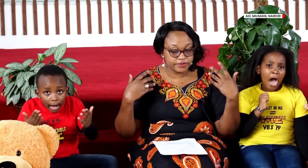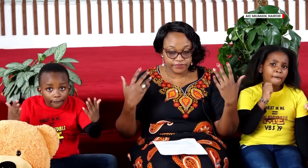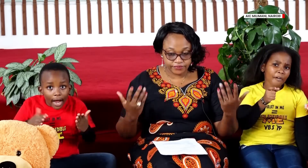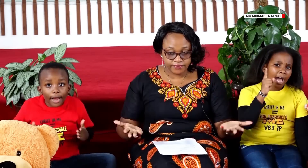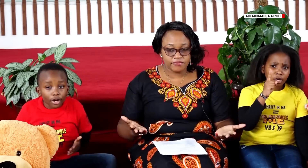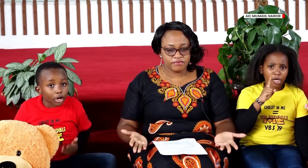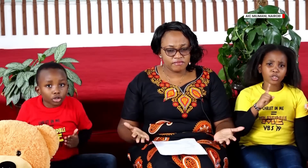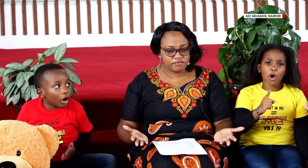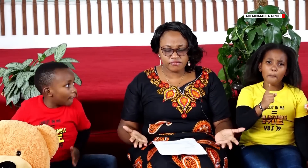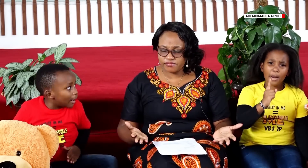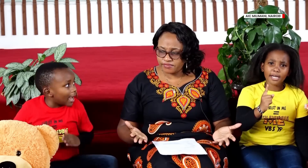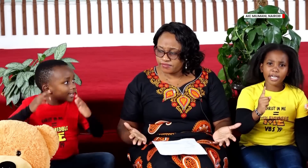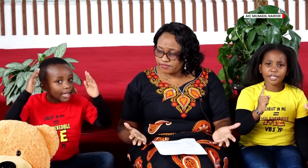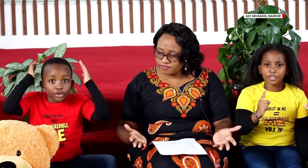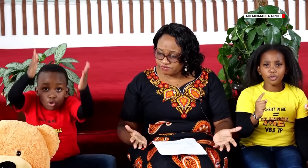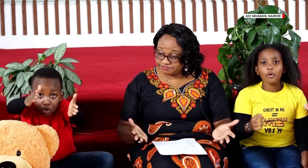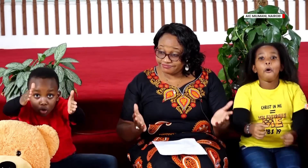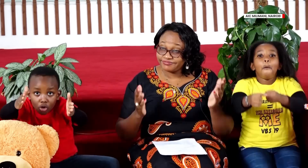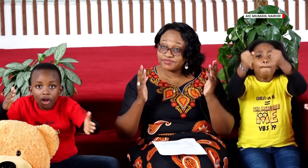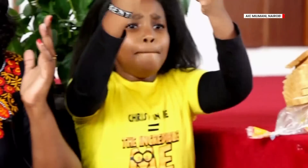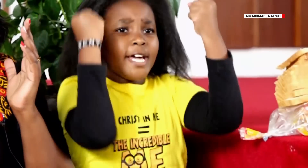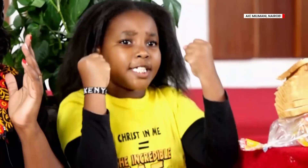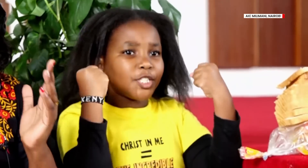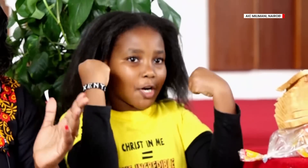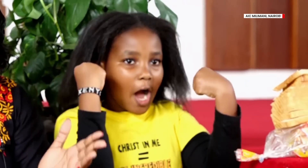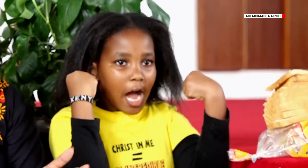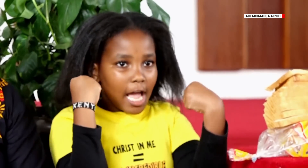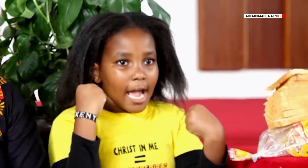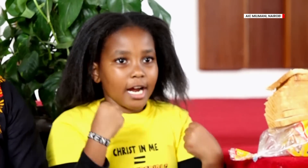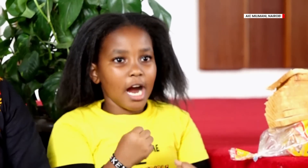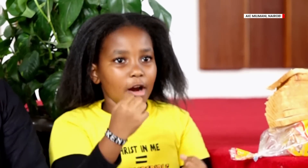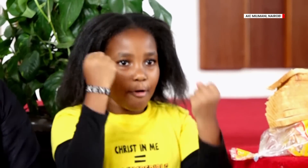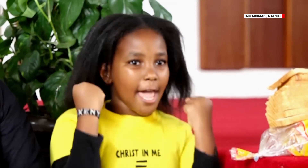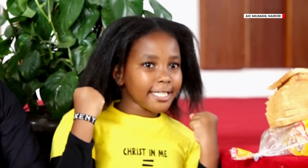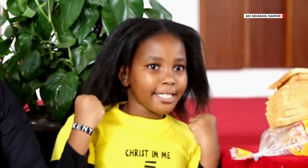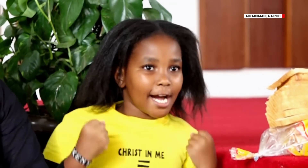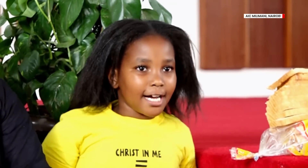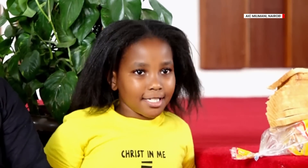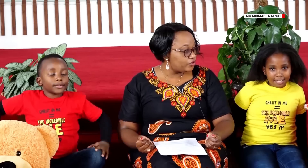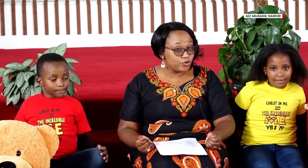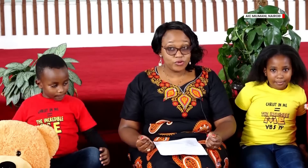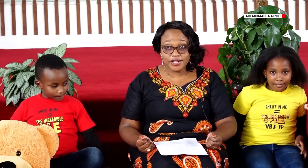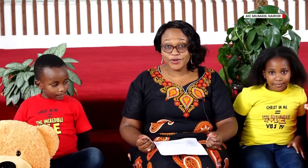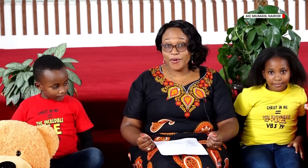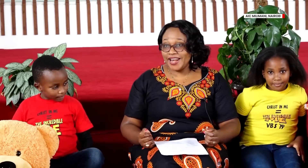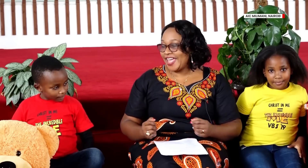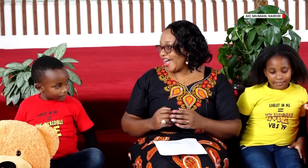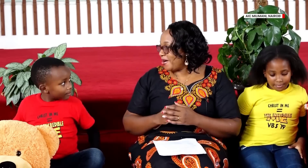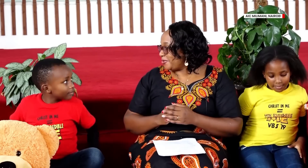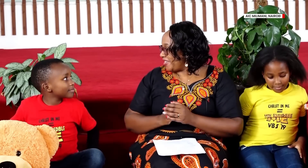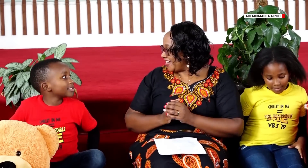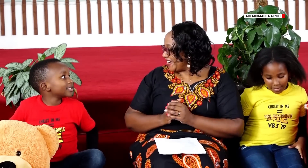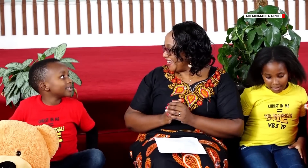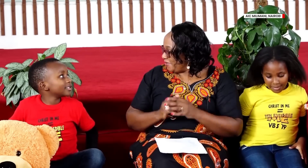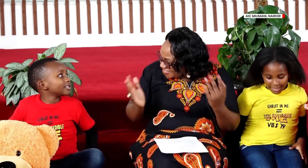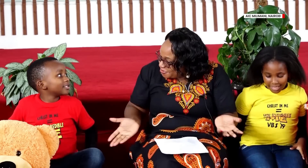says, have I not commanded you? Be strong and courageous. You do it so well. Hey, I